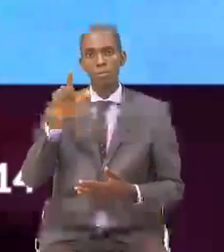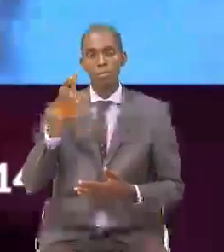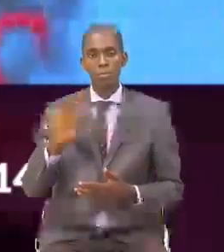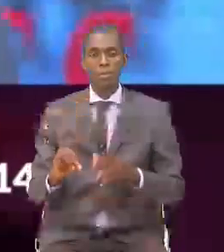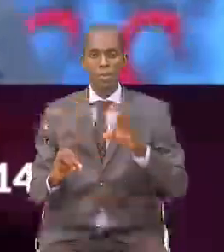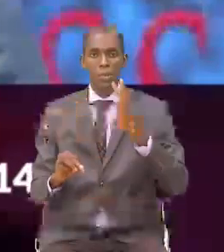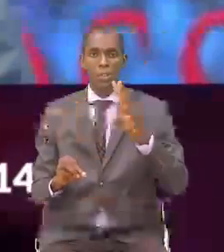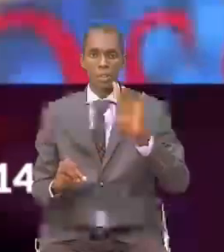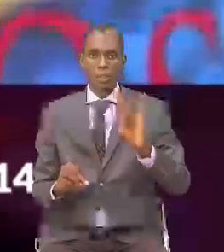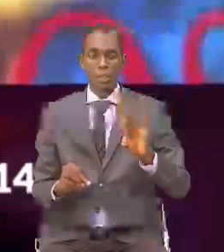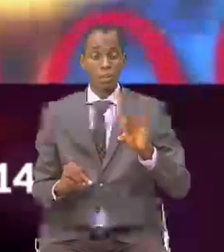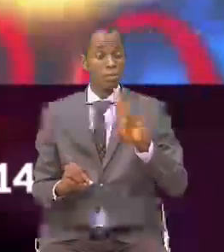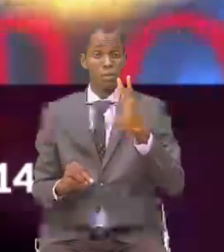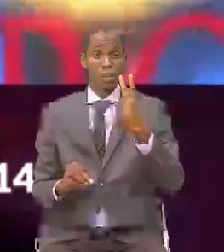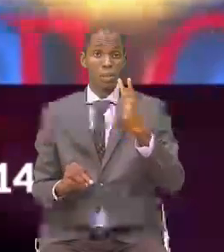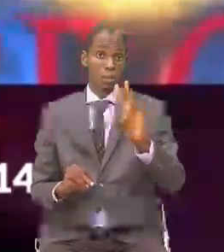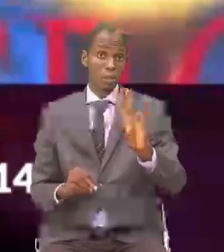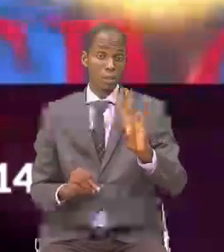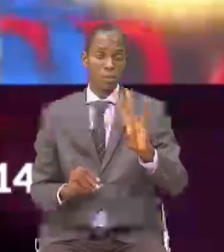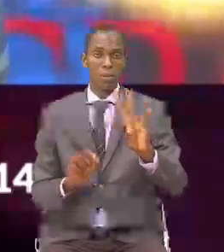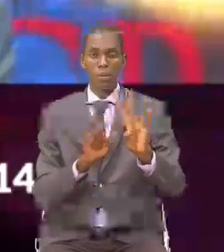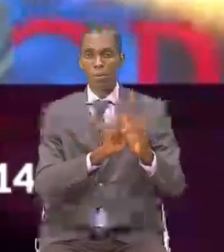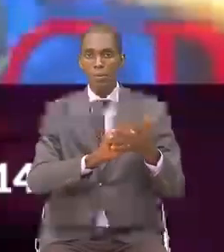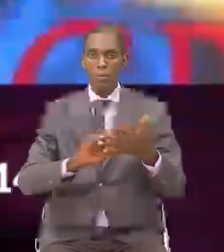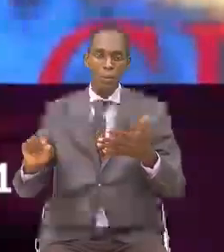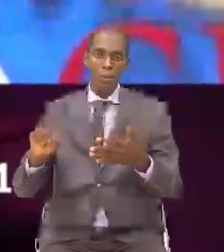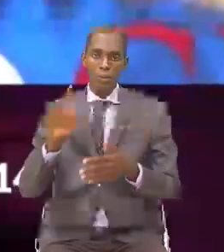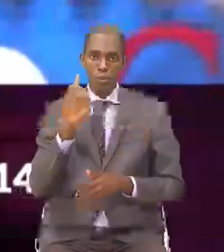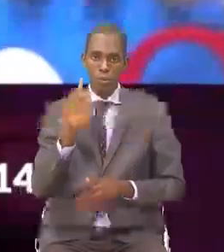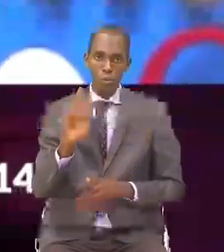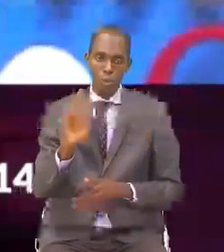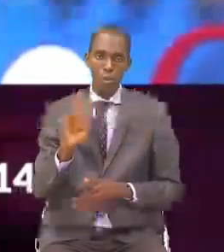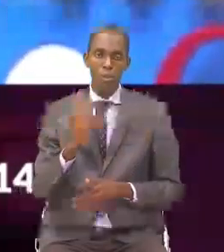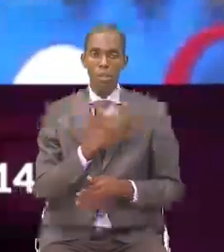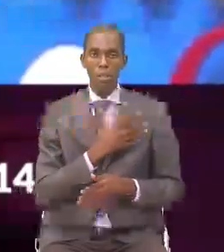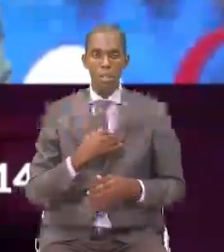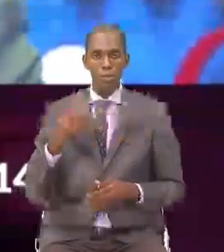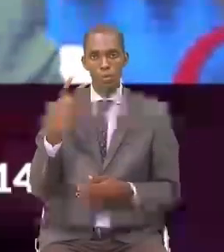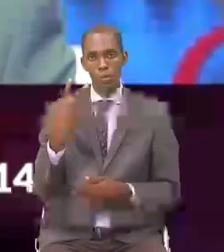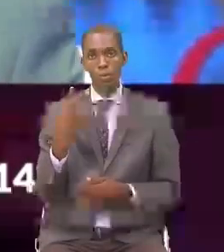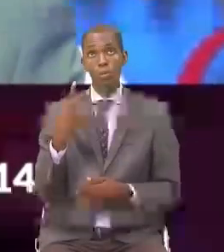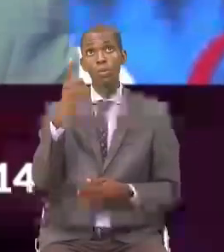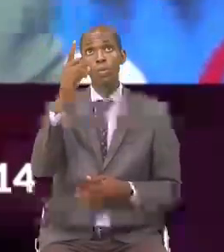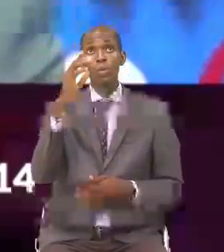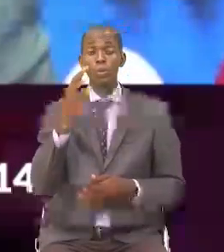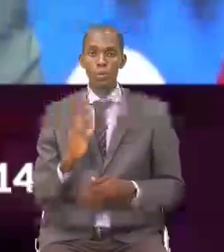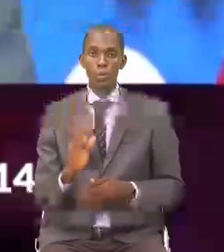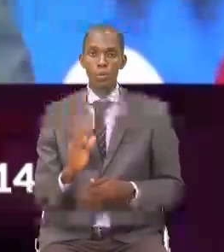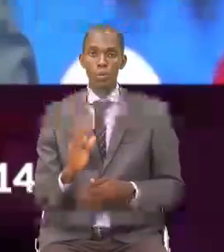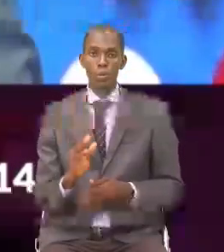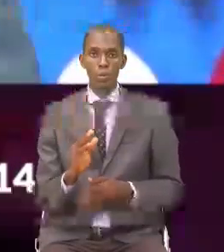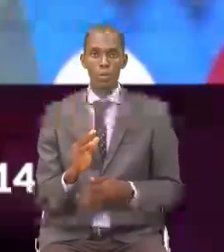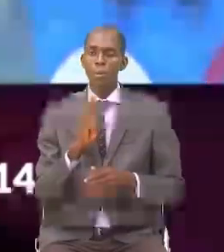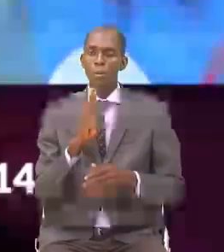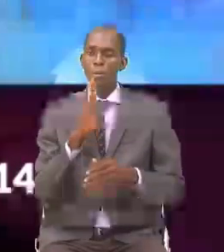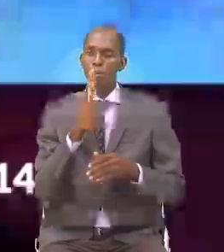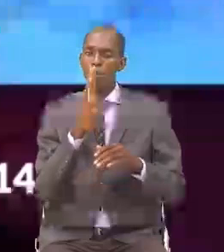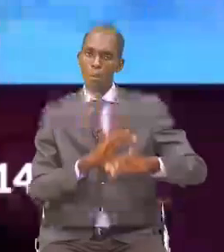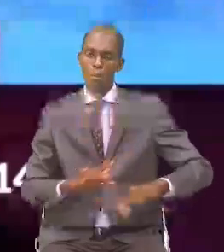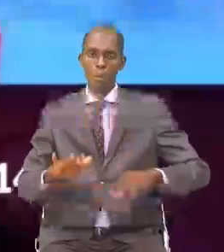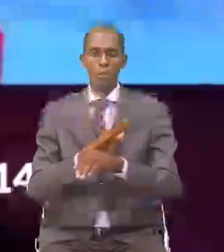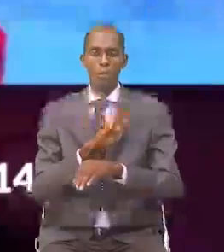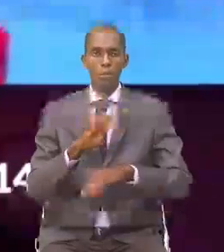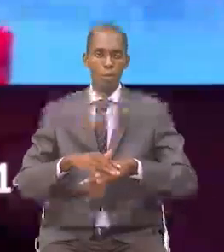1 and 2. Psalm 67. And we're reading from verse 1 and from verse